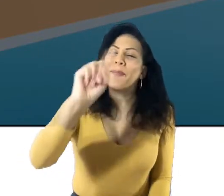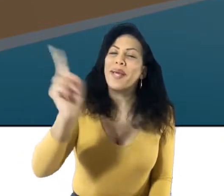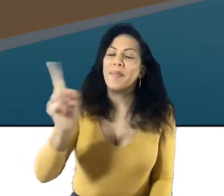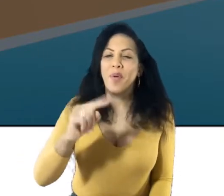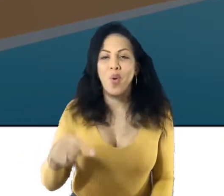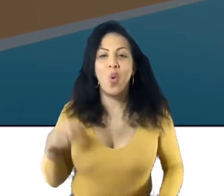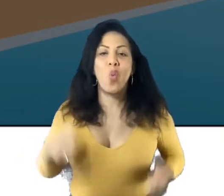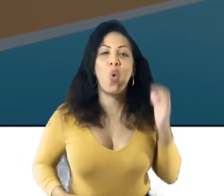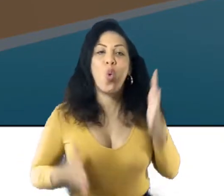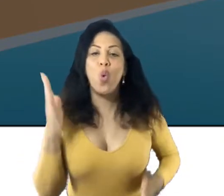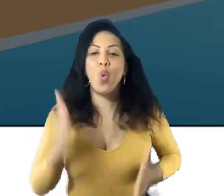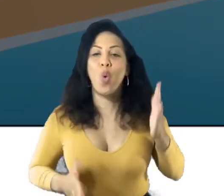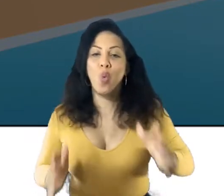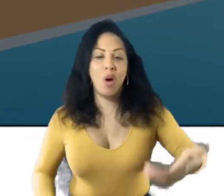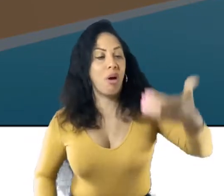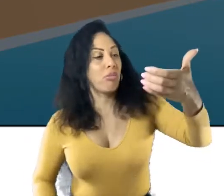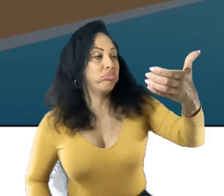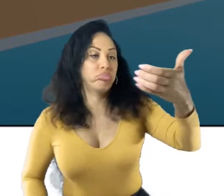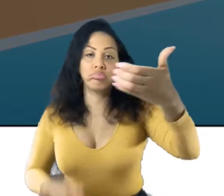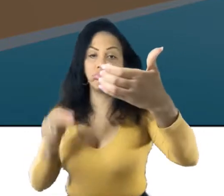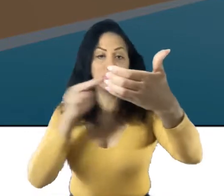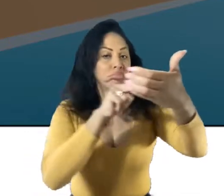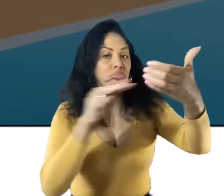this, which is fine. But I think it's kind of more exciting